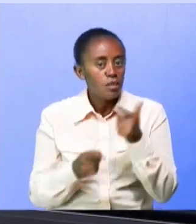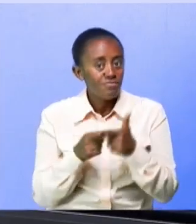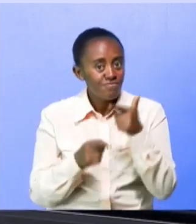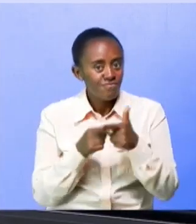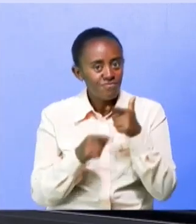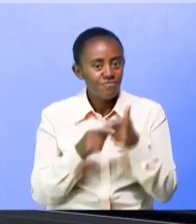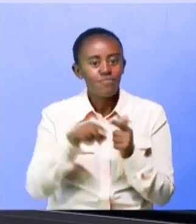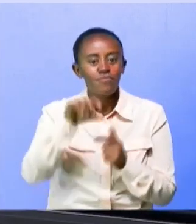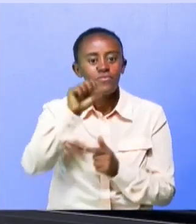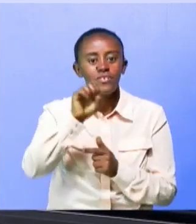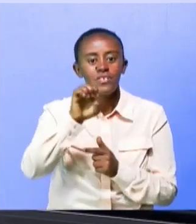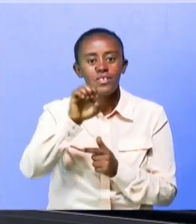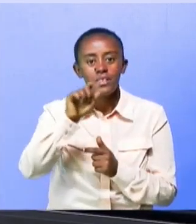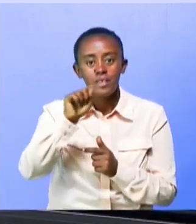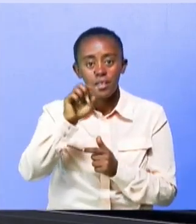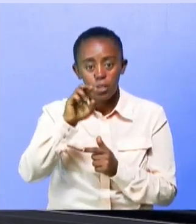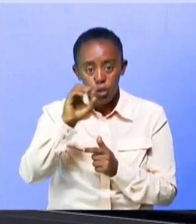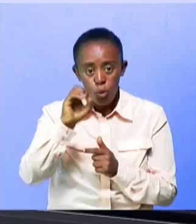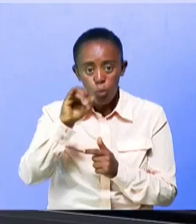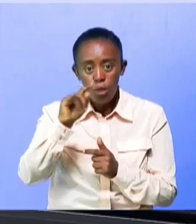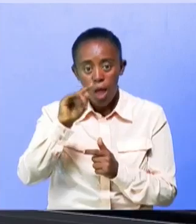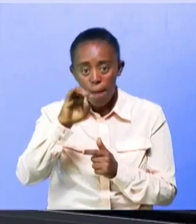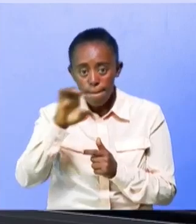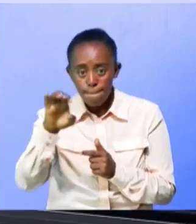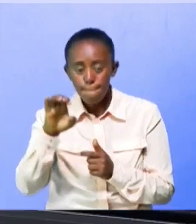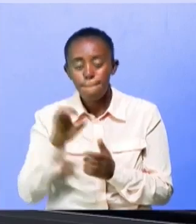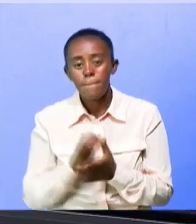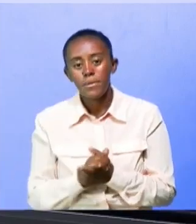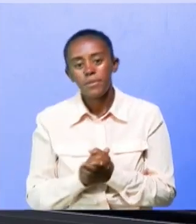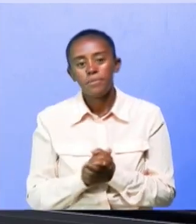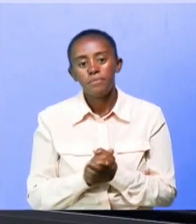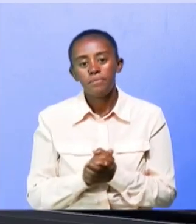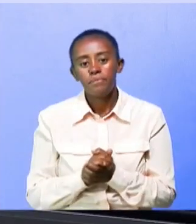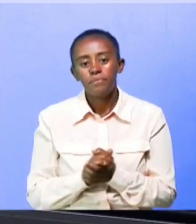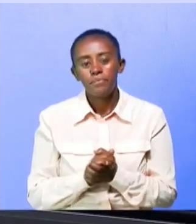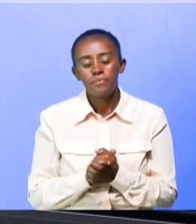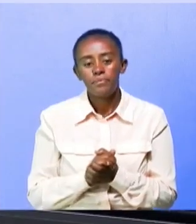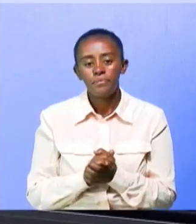stereotype. Okay, stereotype.